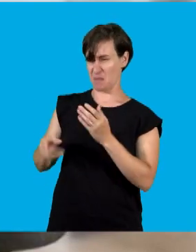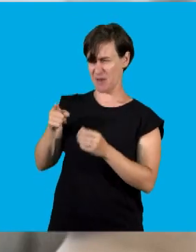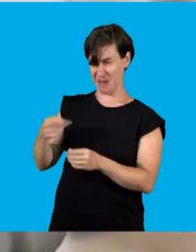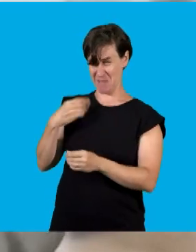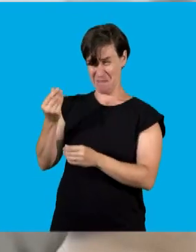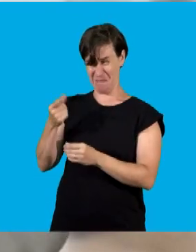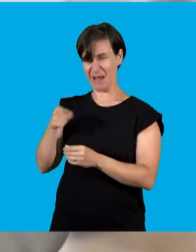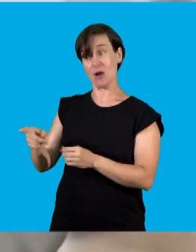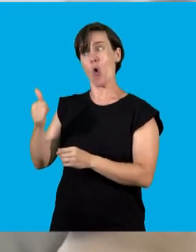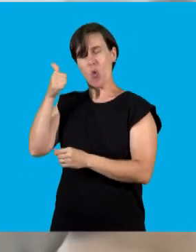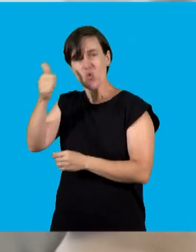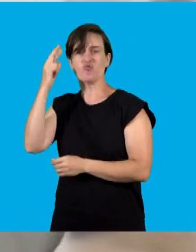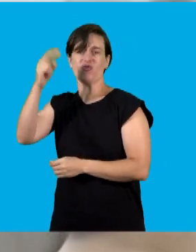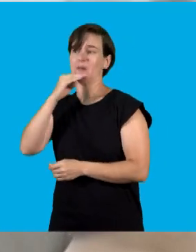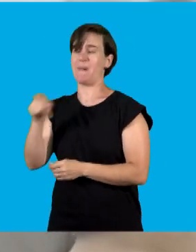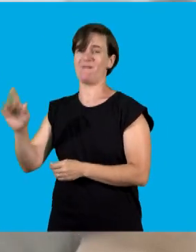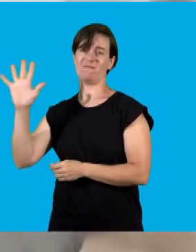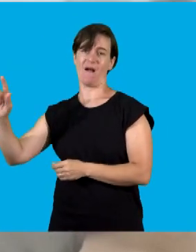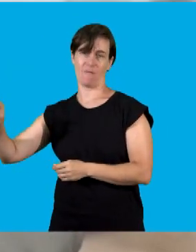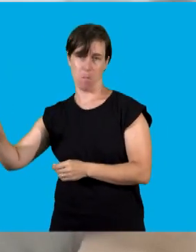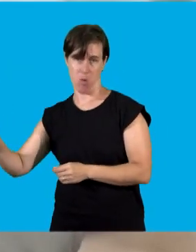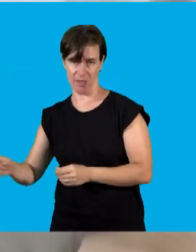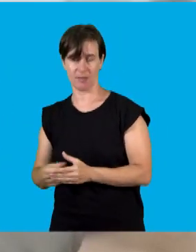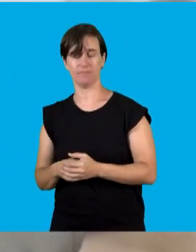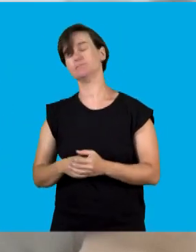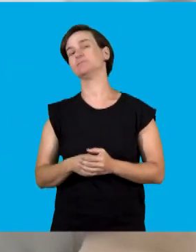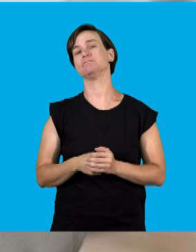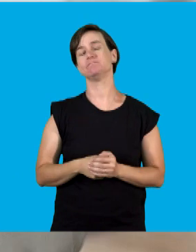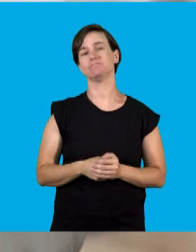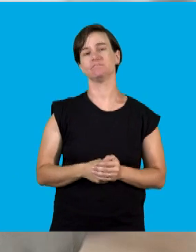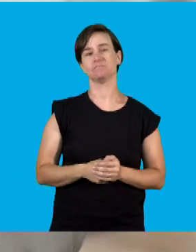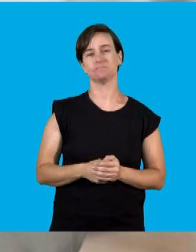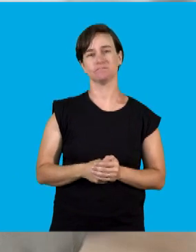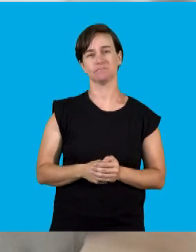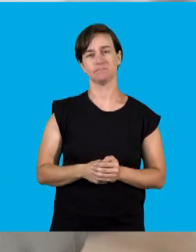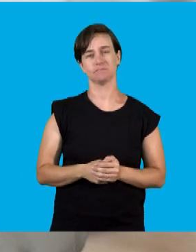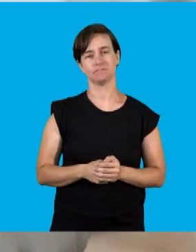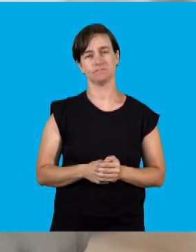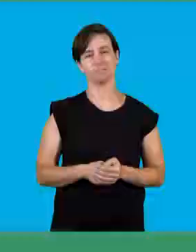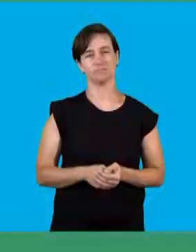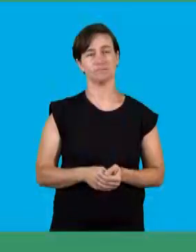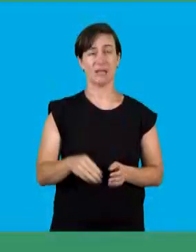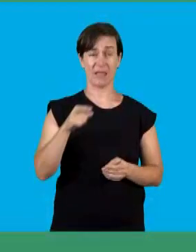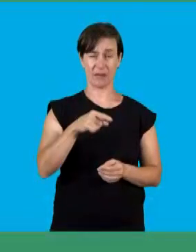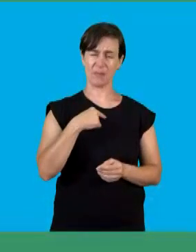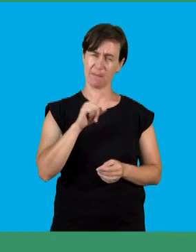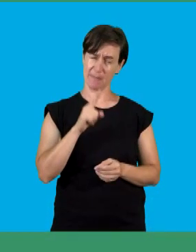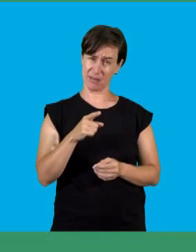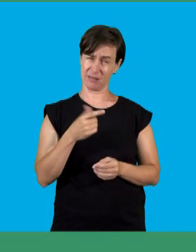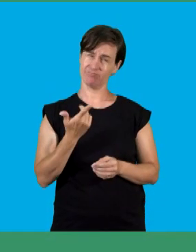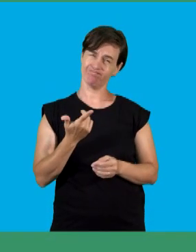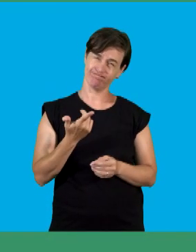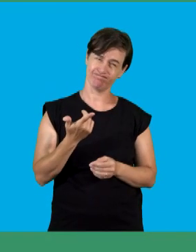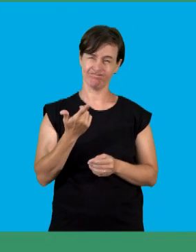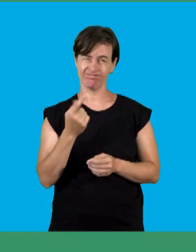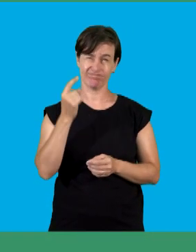put five next to it. So you are rating those forces. Then determine if change is viable.